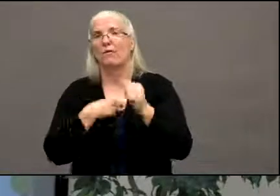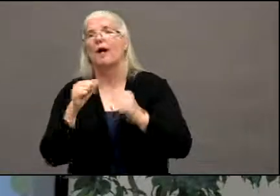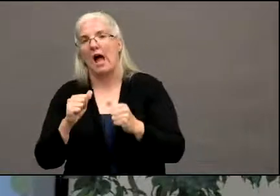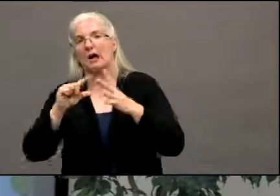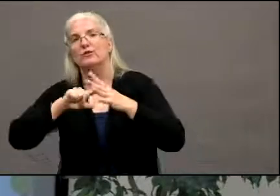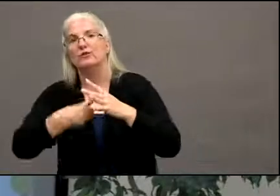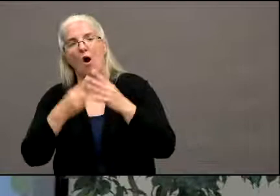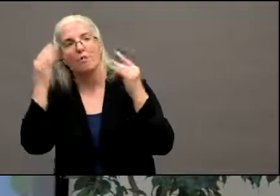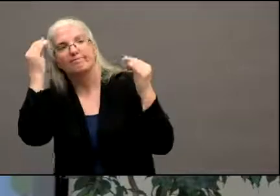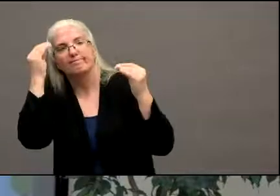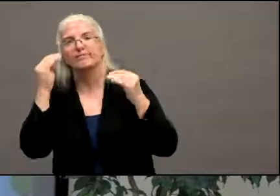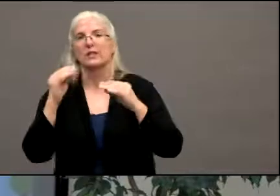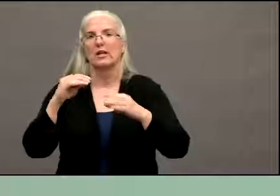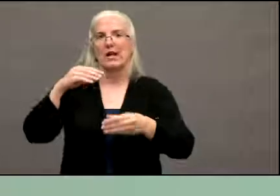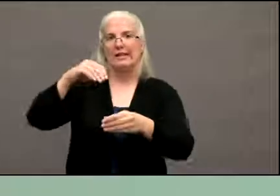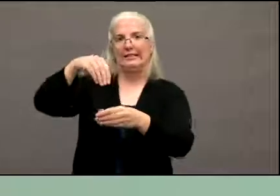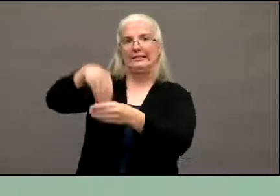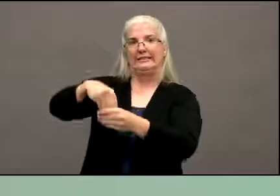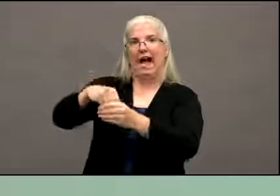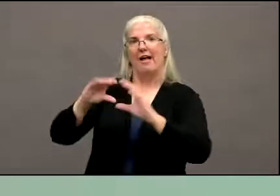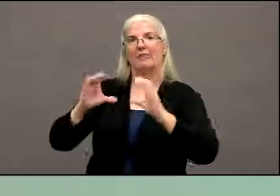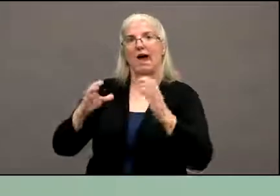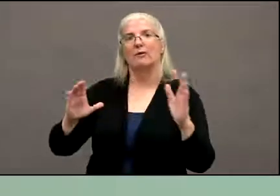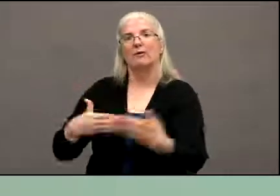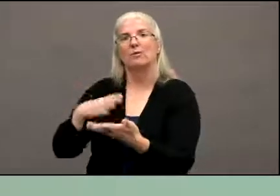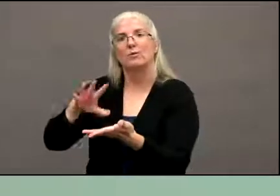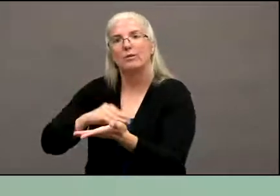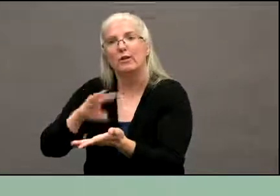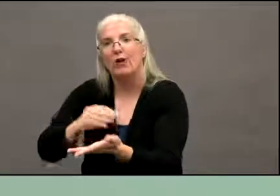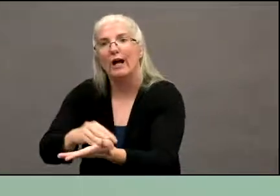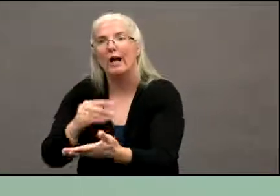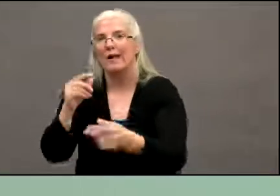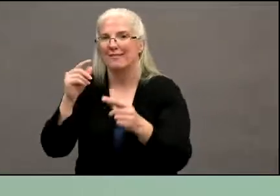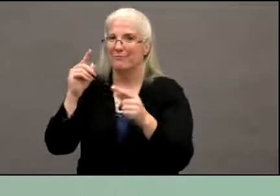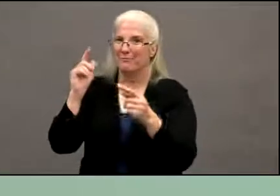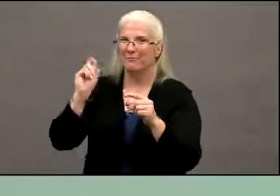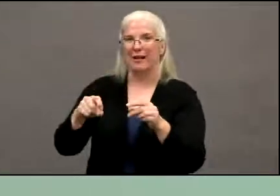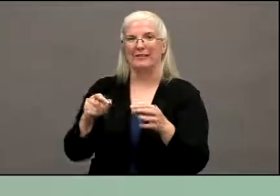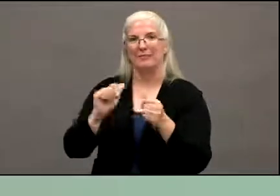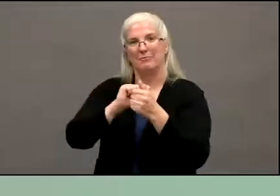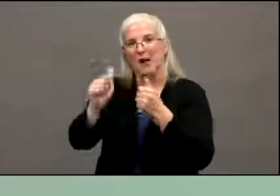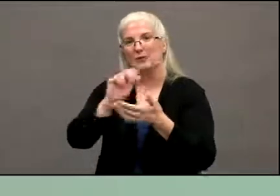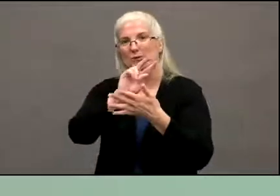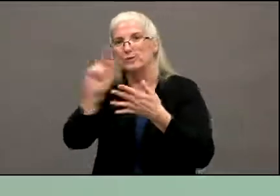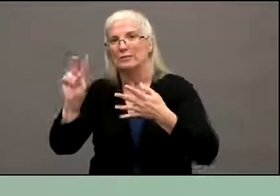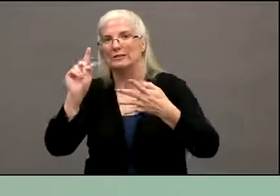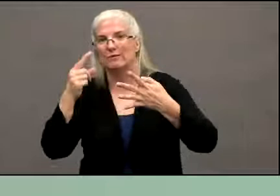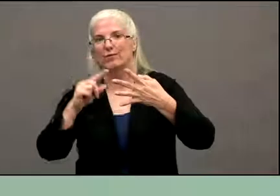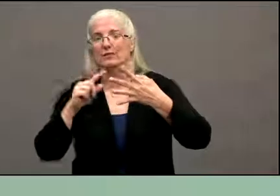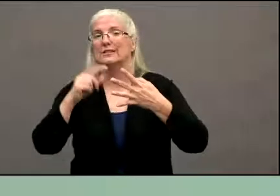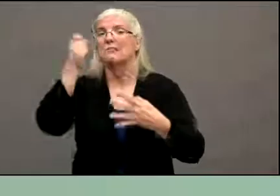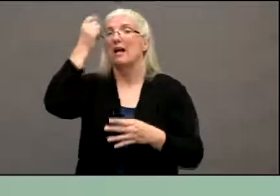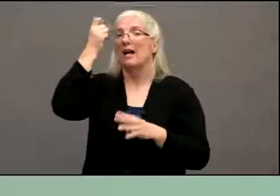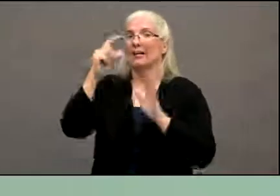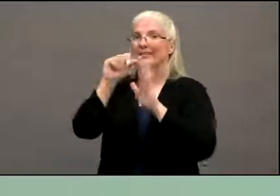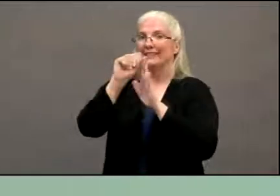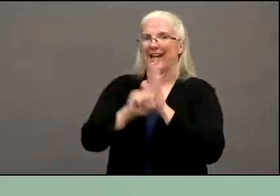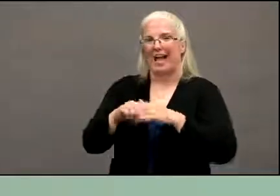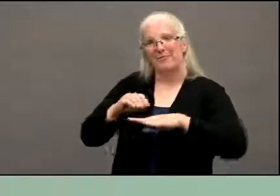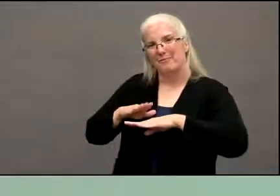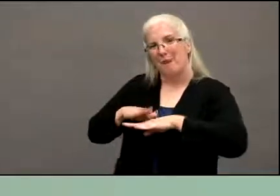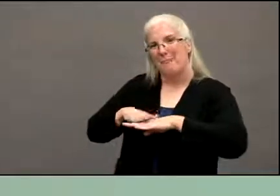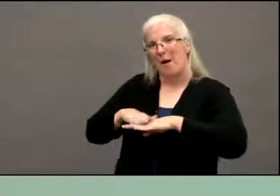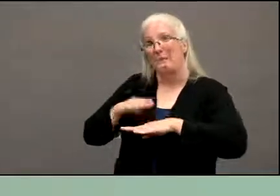the state framework is the floor, not the ceiling. That decision of whether we resume indoor learning or not